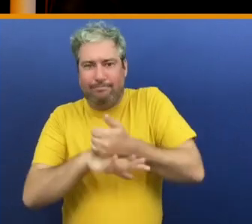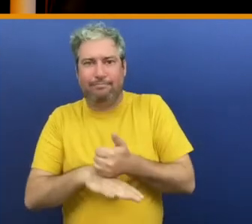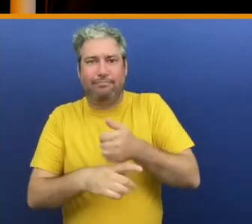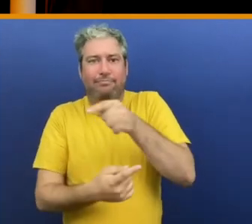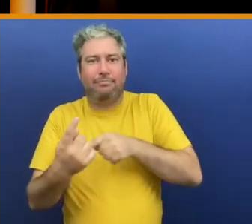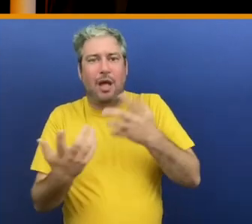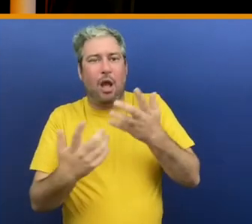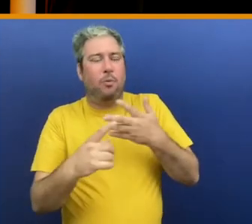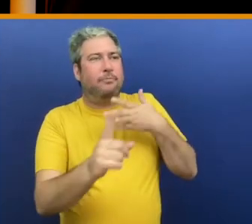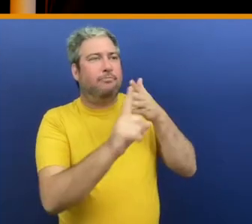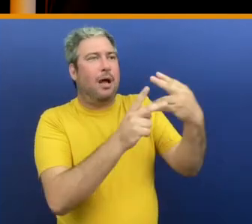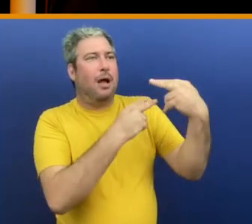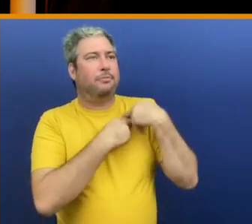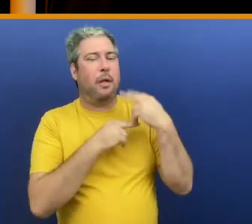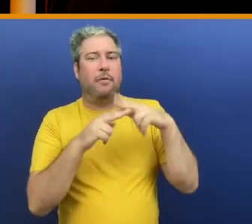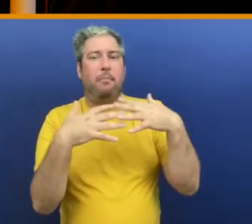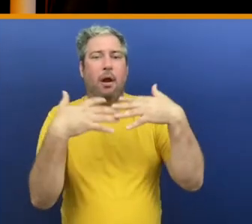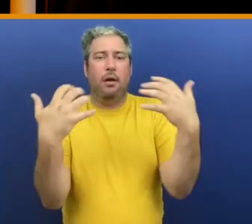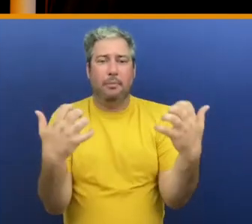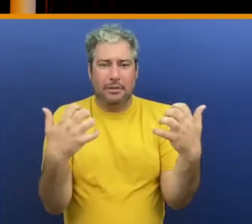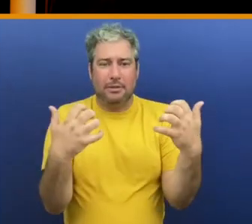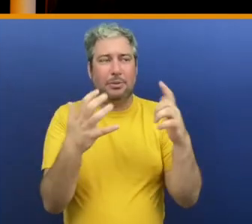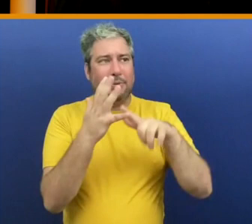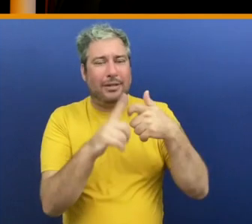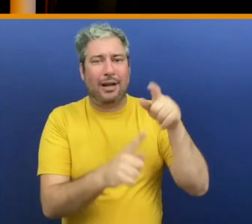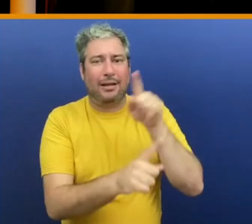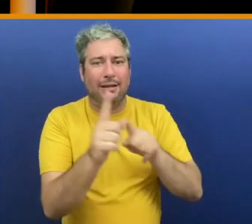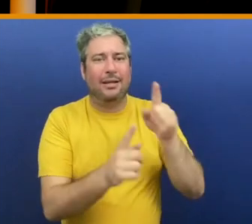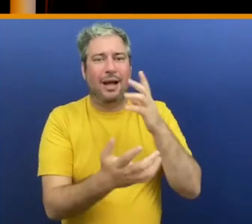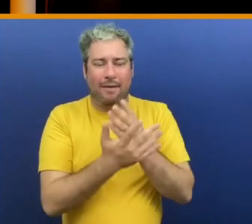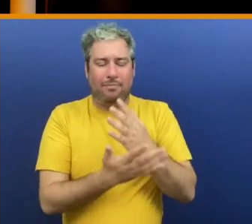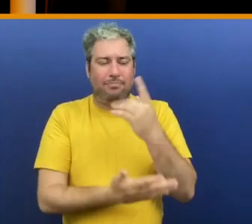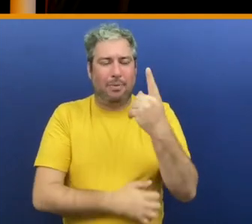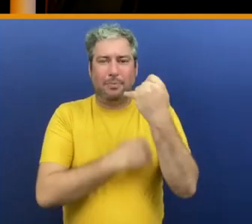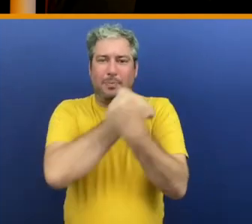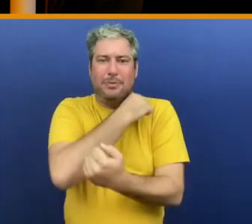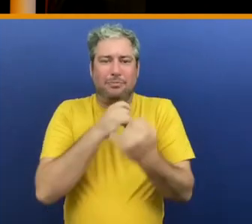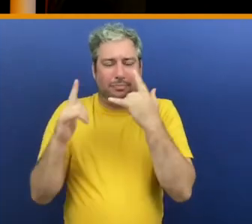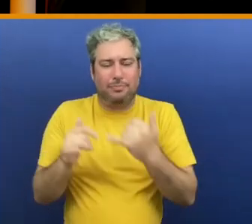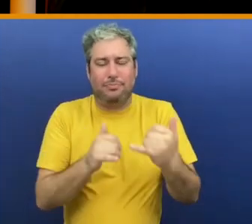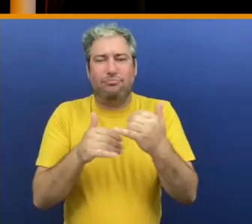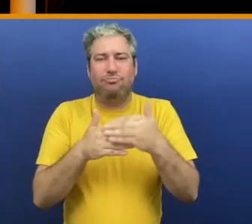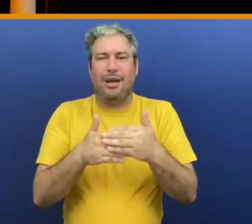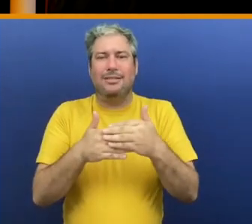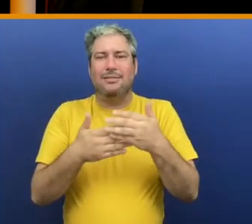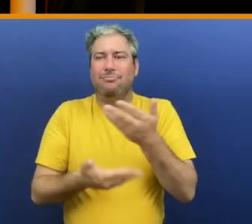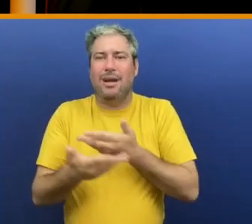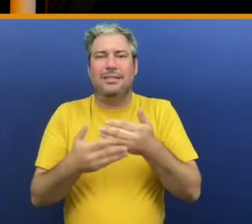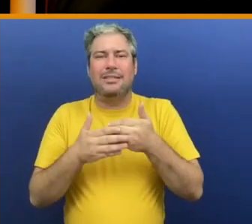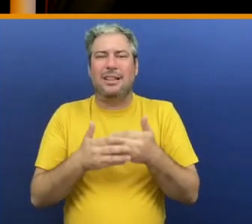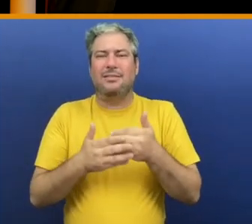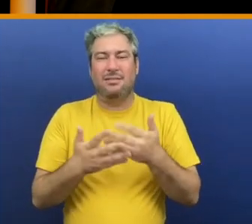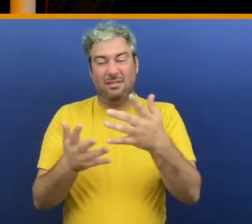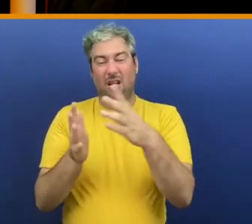of parliamentary scrutiny of trade deals, for example, when compared to the government's favourite partner, the US. There are three parts to any trade